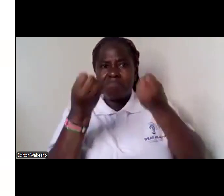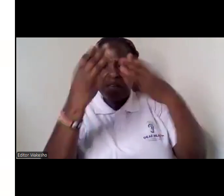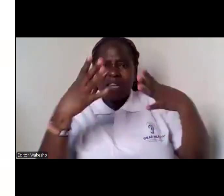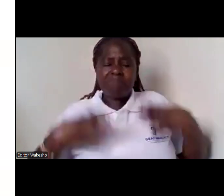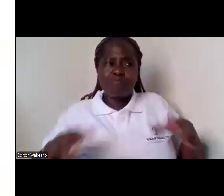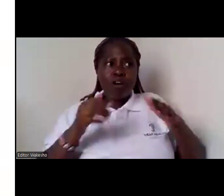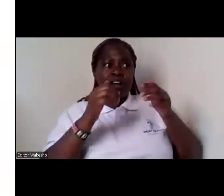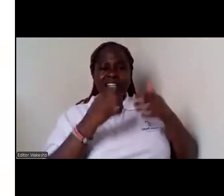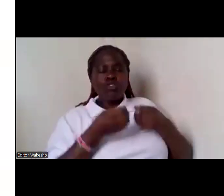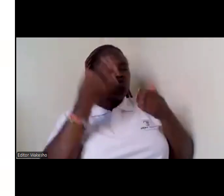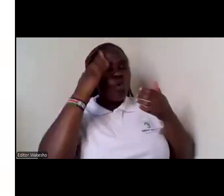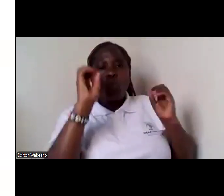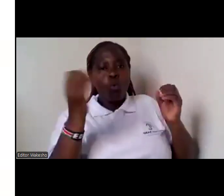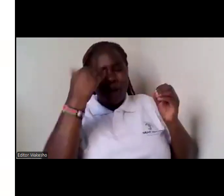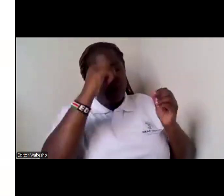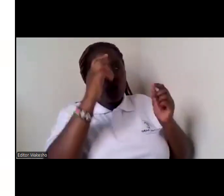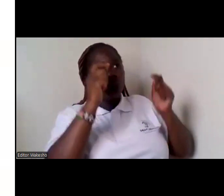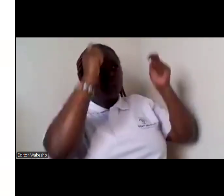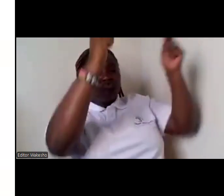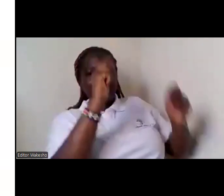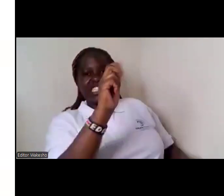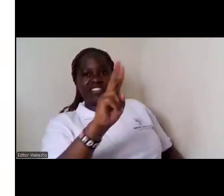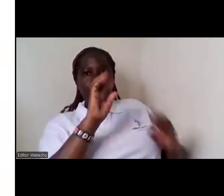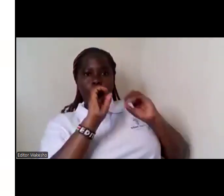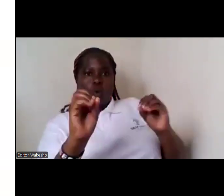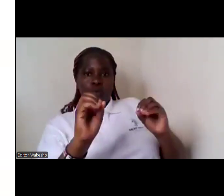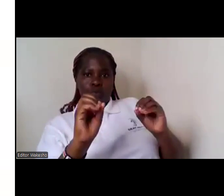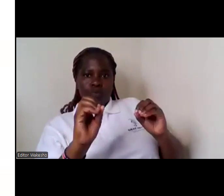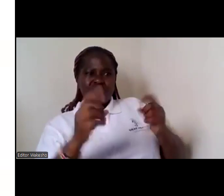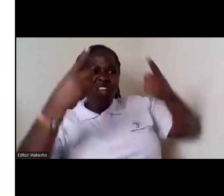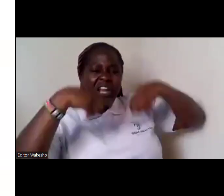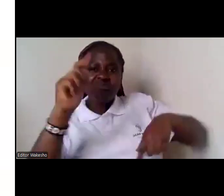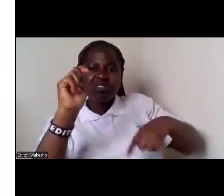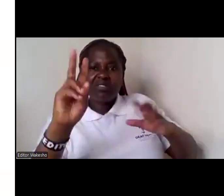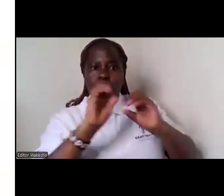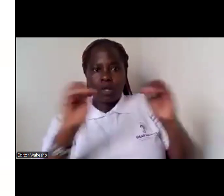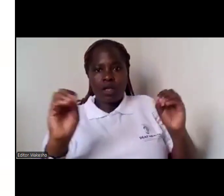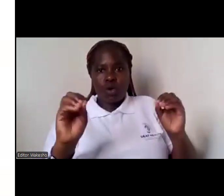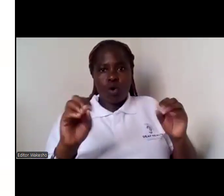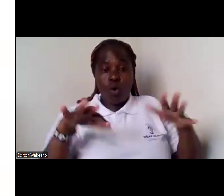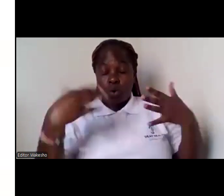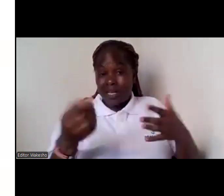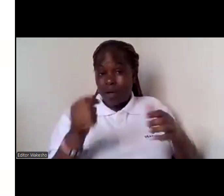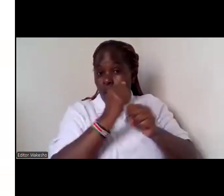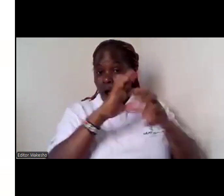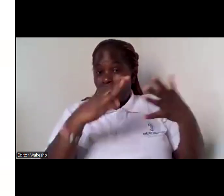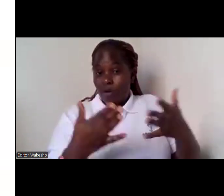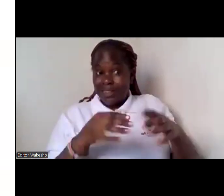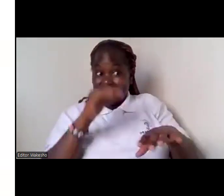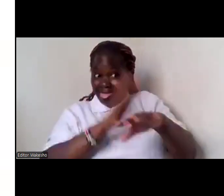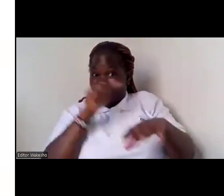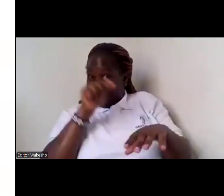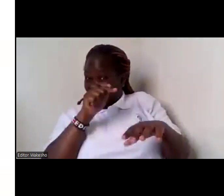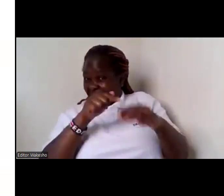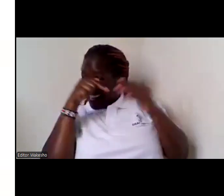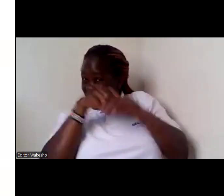on TV, but they have been available. The way it works is that inside this patch, it has those